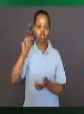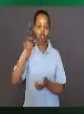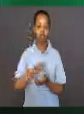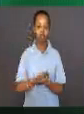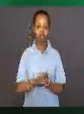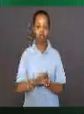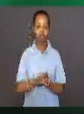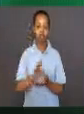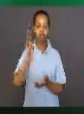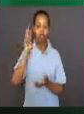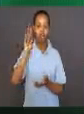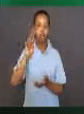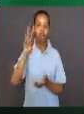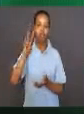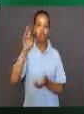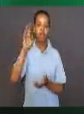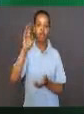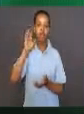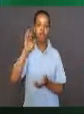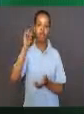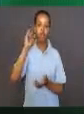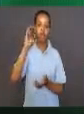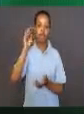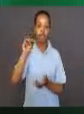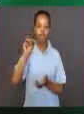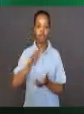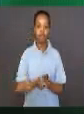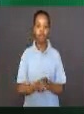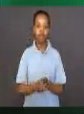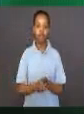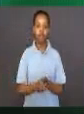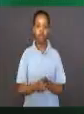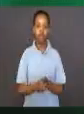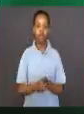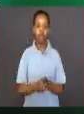Theodor Schwann, and Rudolf Virchow.